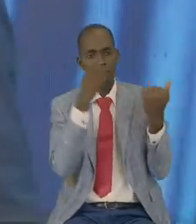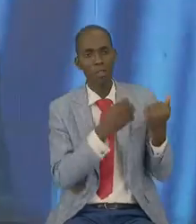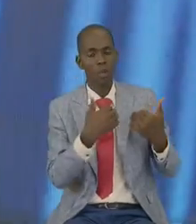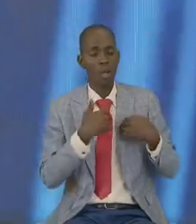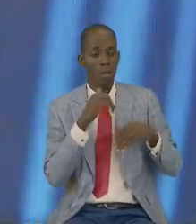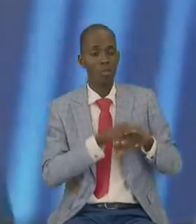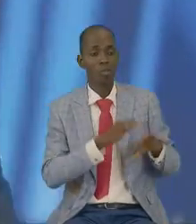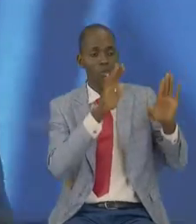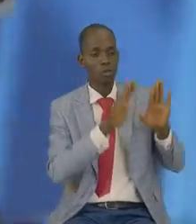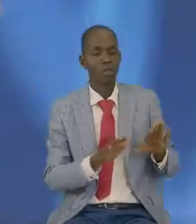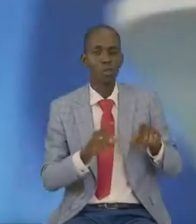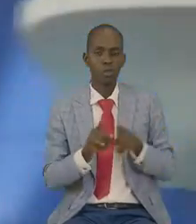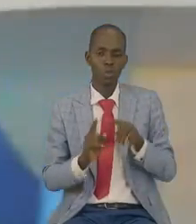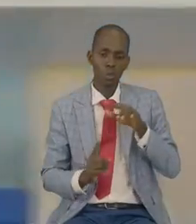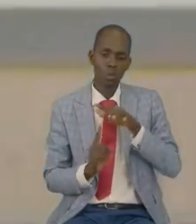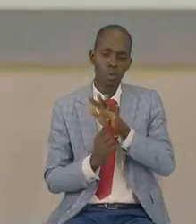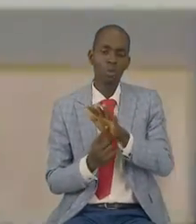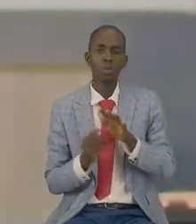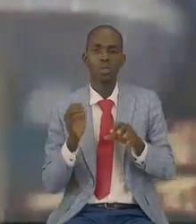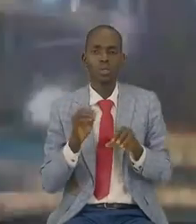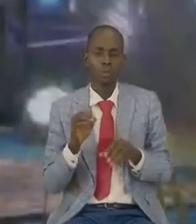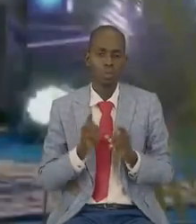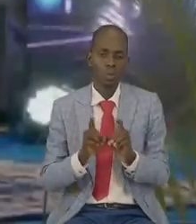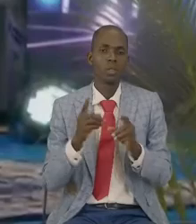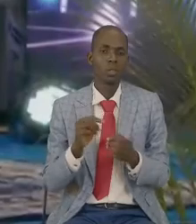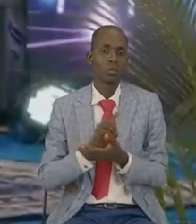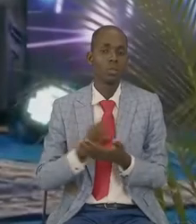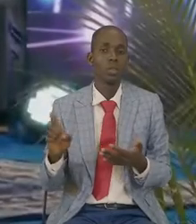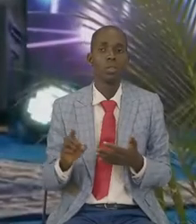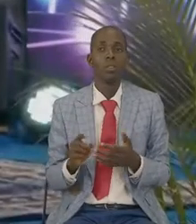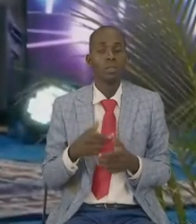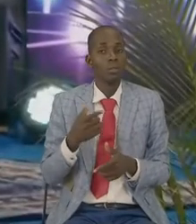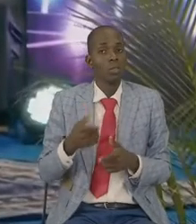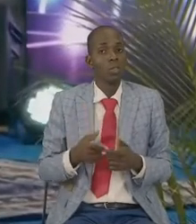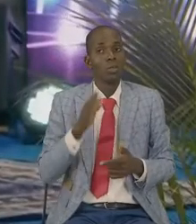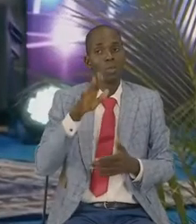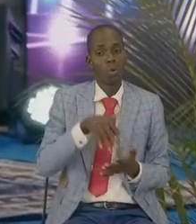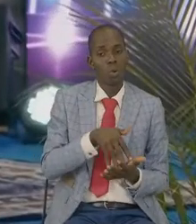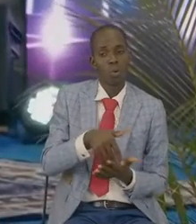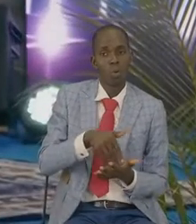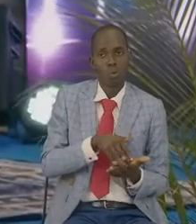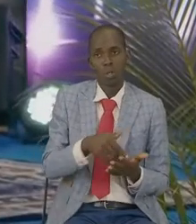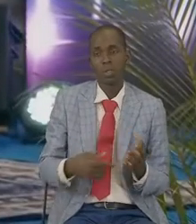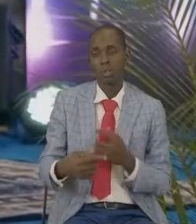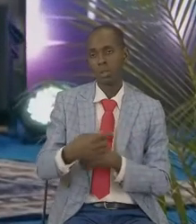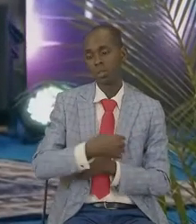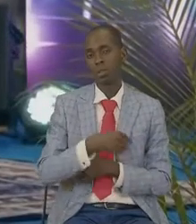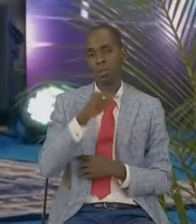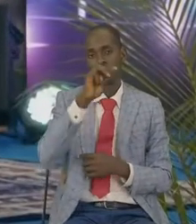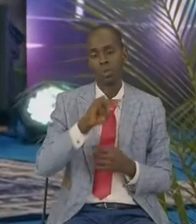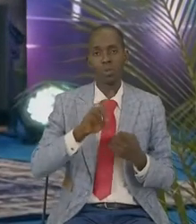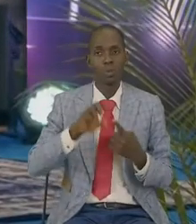show during the week. Otherwise, your weekdays, I mean Monday, Tuesday, until